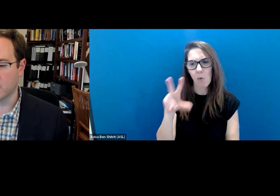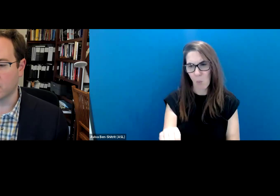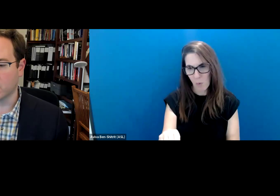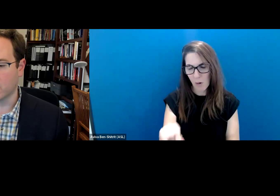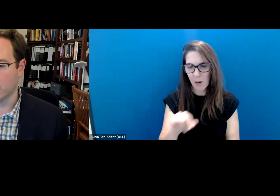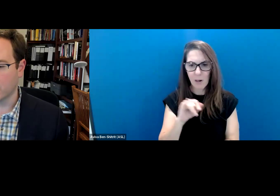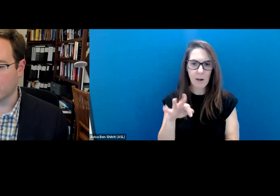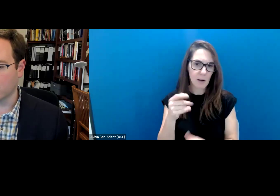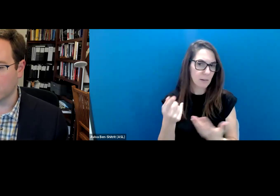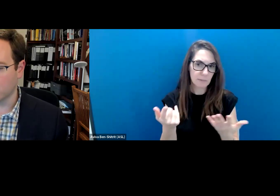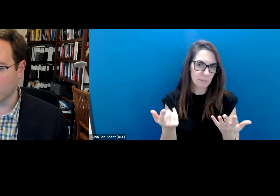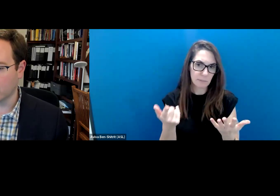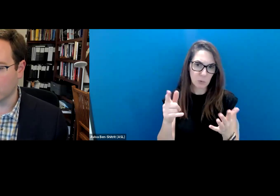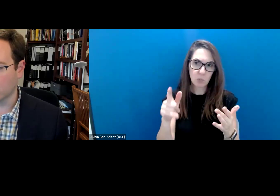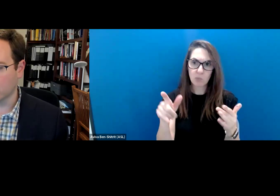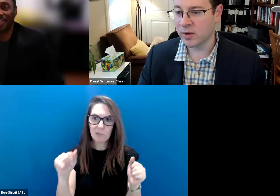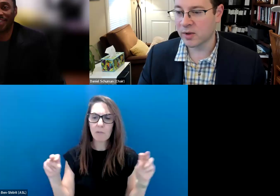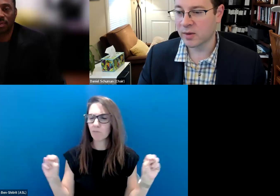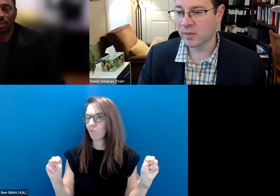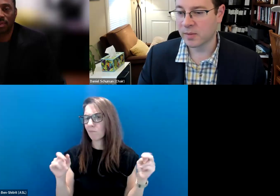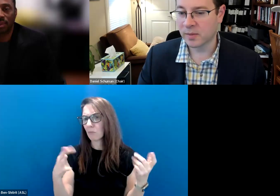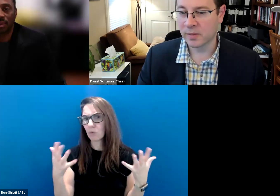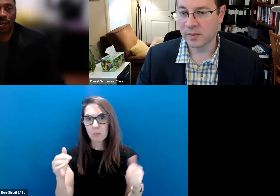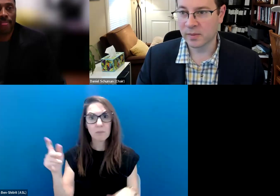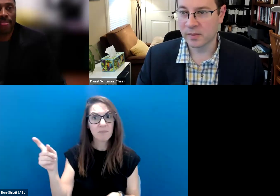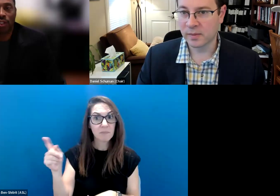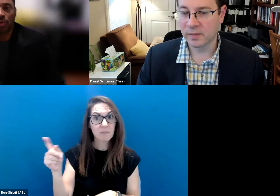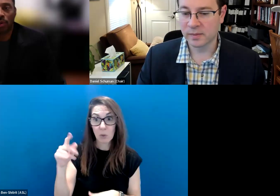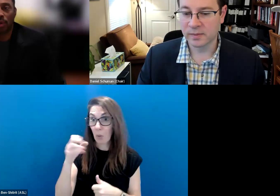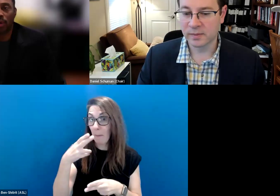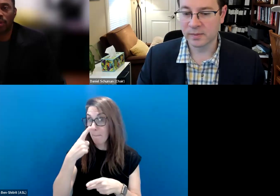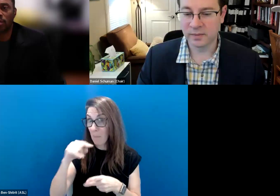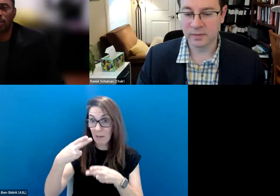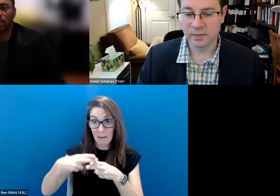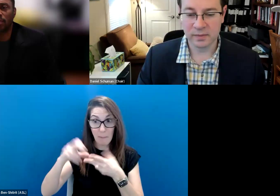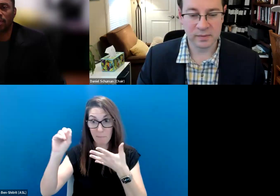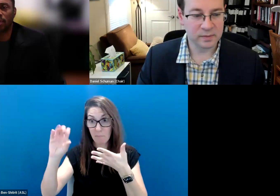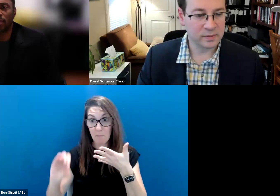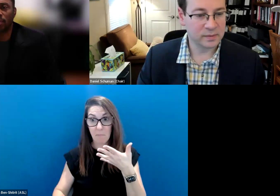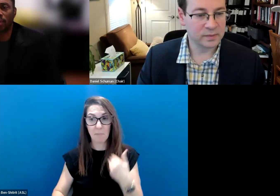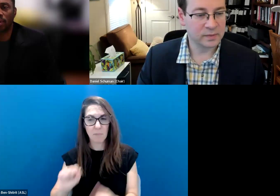you can abstain if you want. And Arthur, would you mind doing the roll, please? Sure.